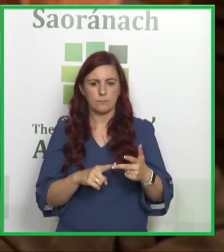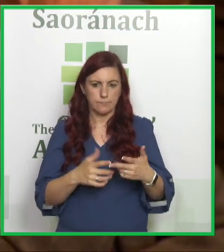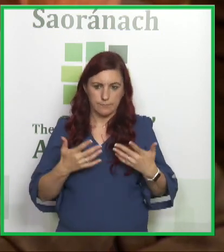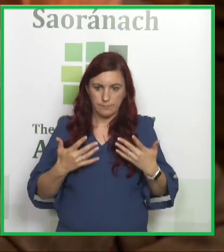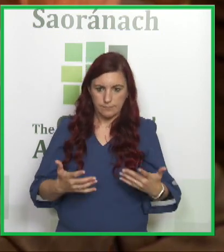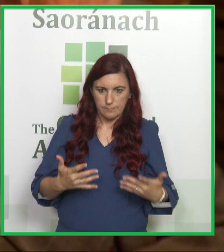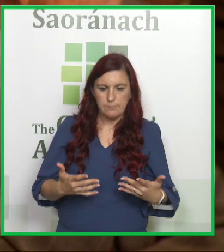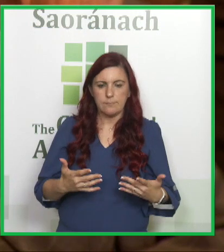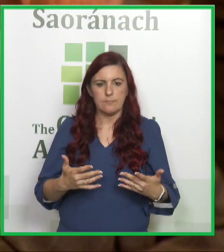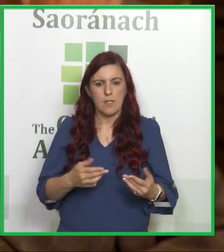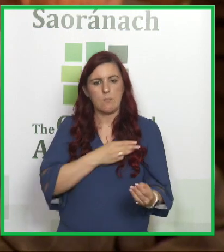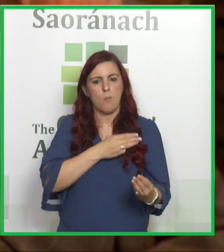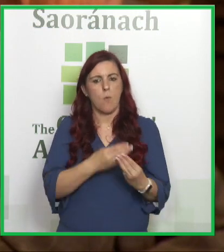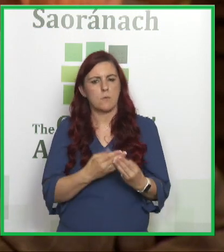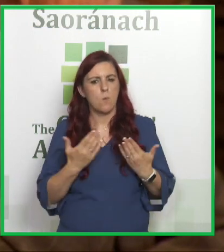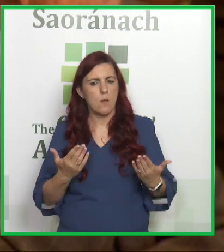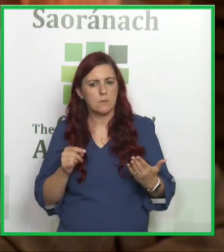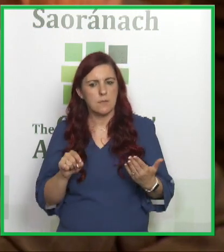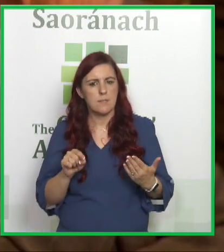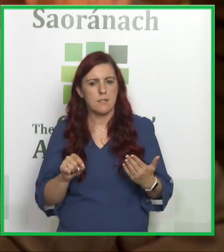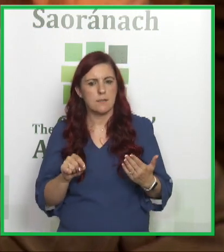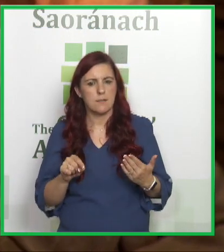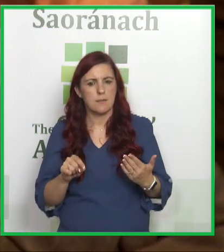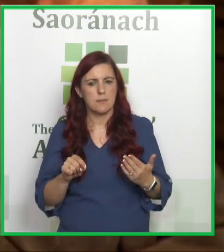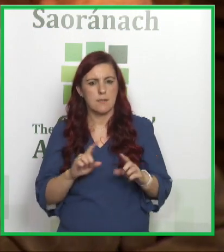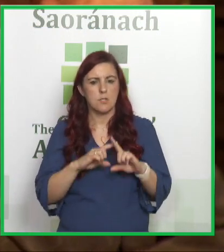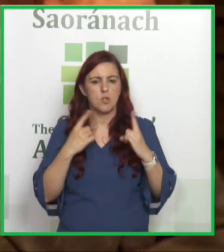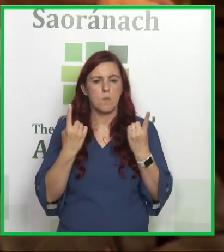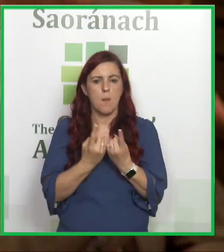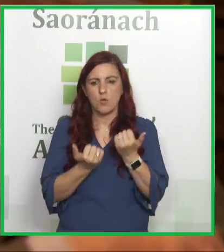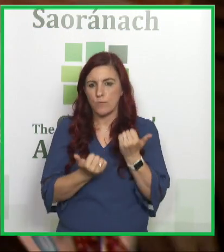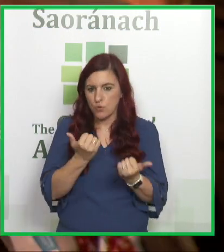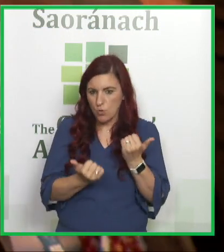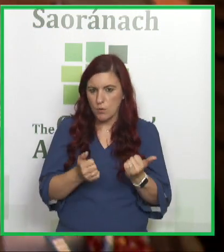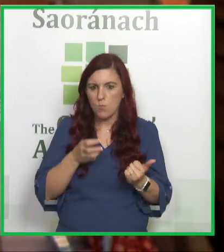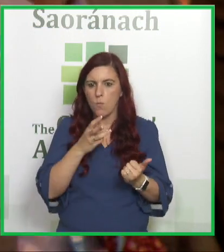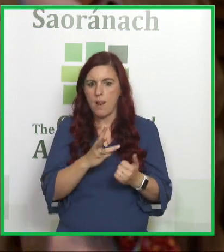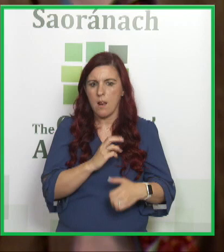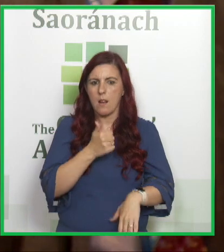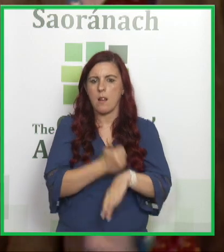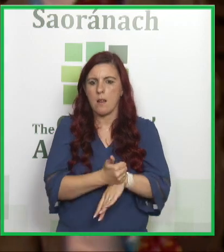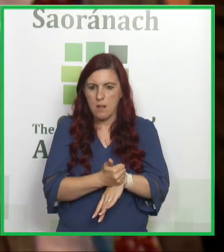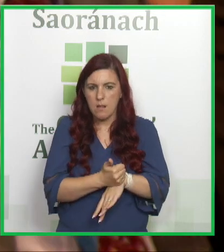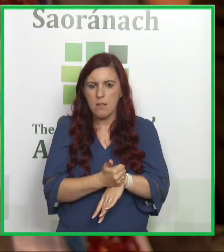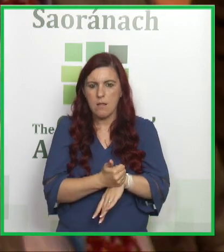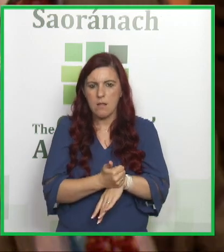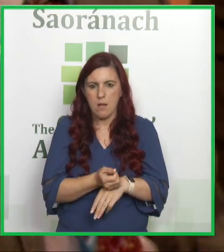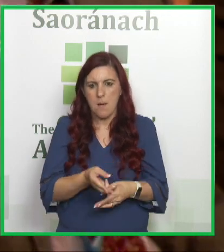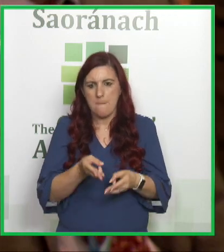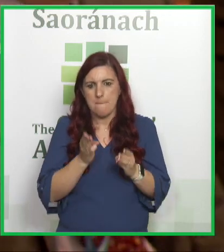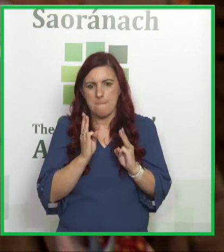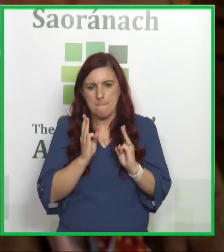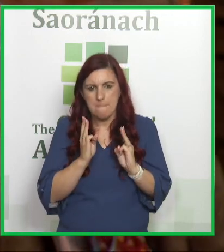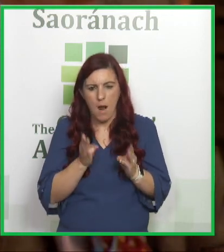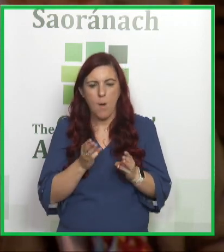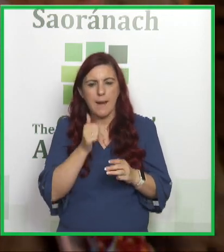on the table is that the Department of Justice would put in place a power, an